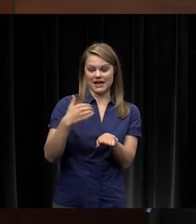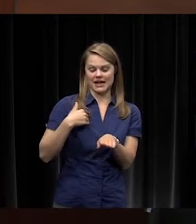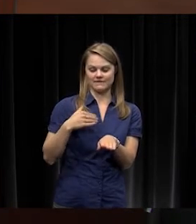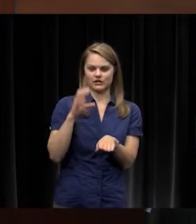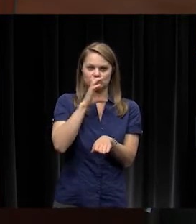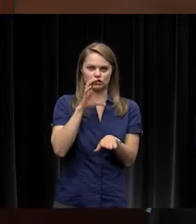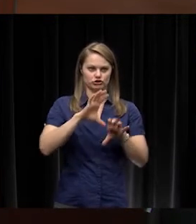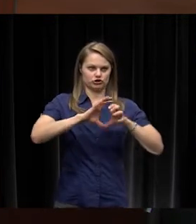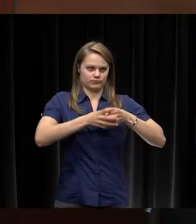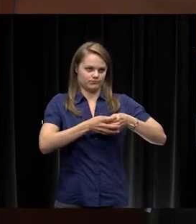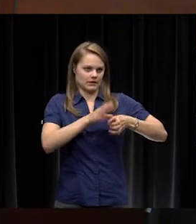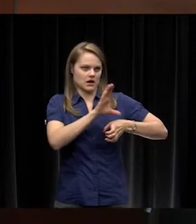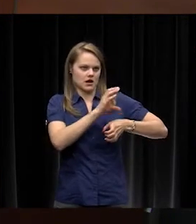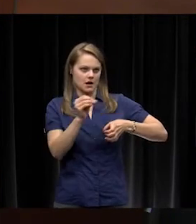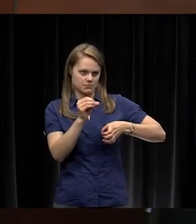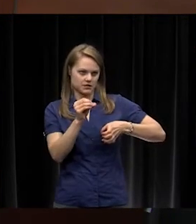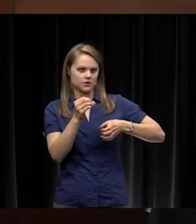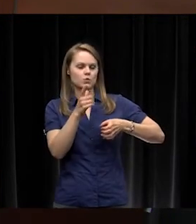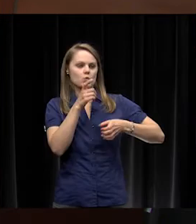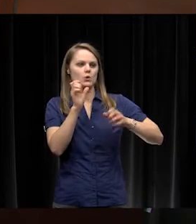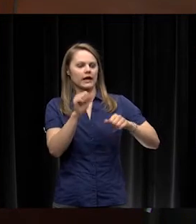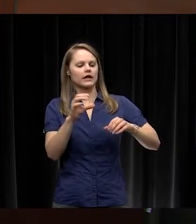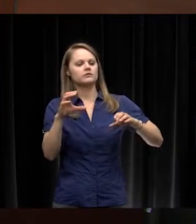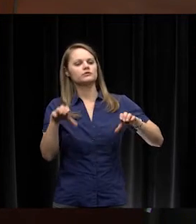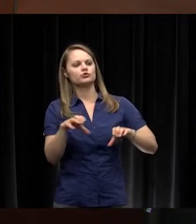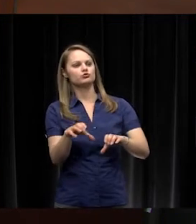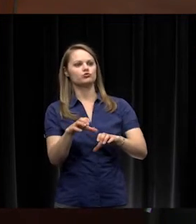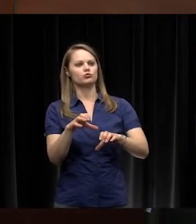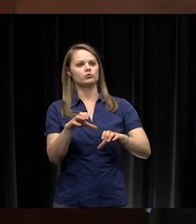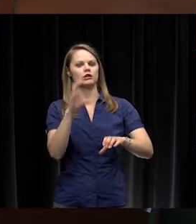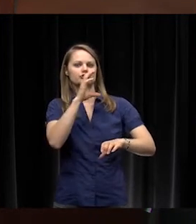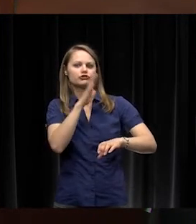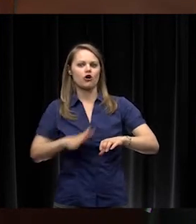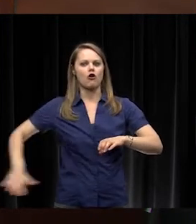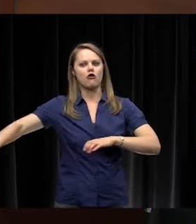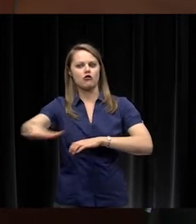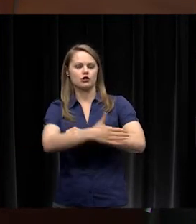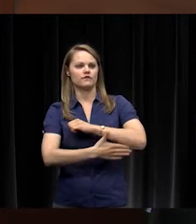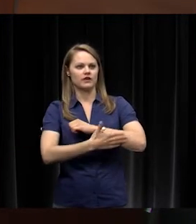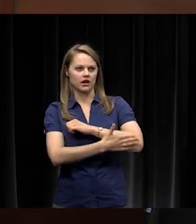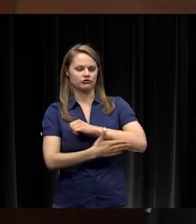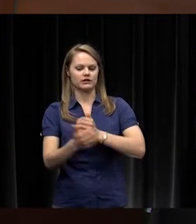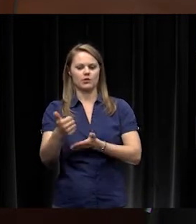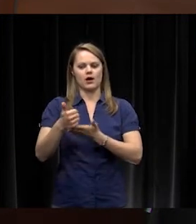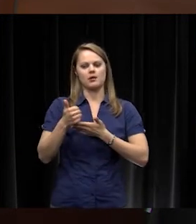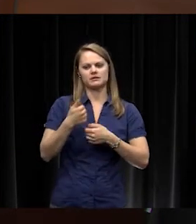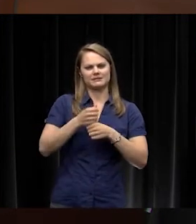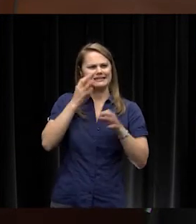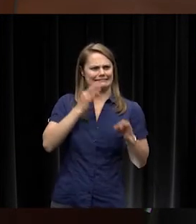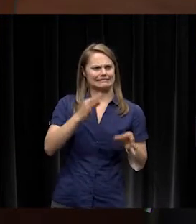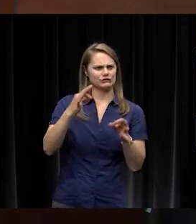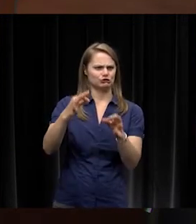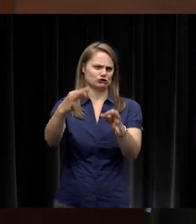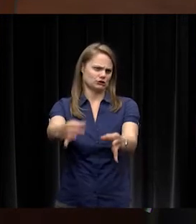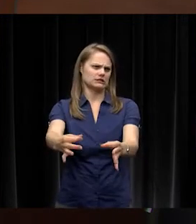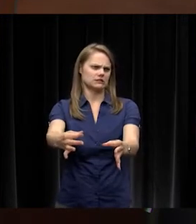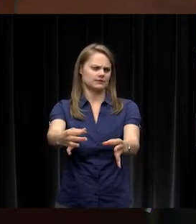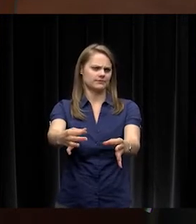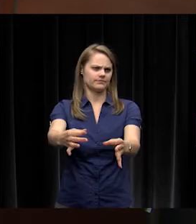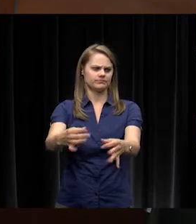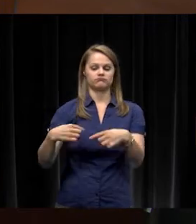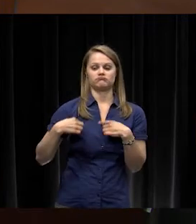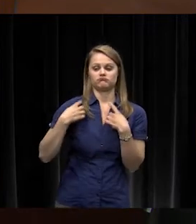help us to be able to do a nationwide search and be able to help us determine to move in the right directions with that. All along, we've, as a